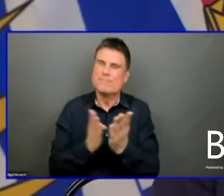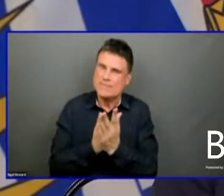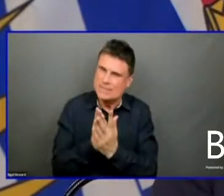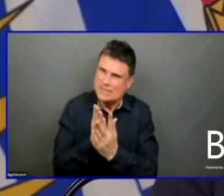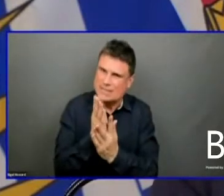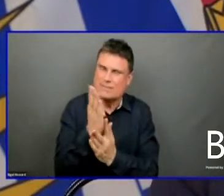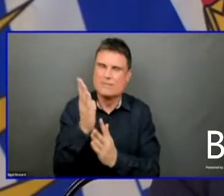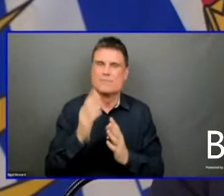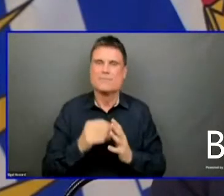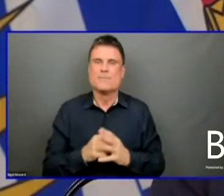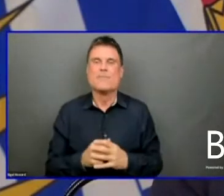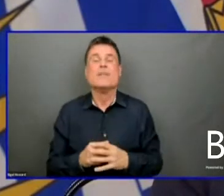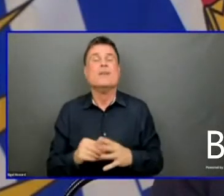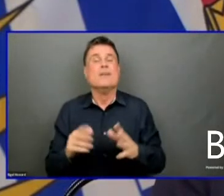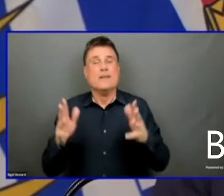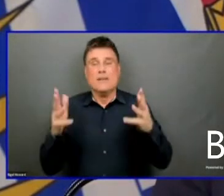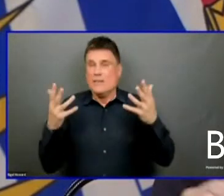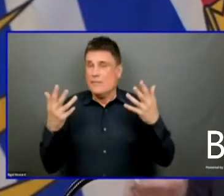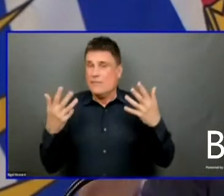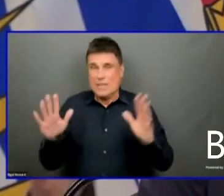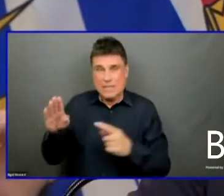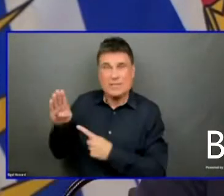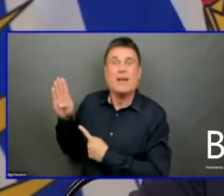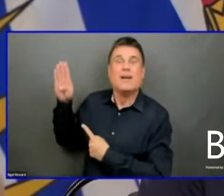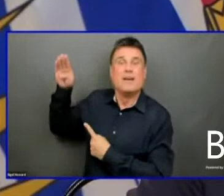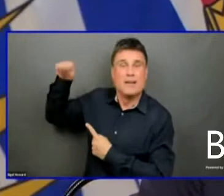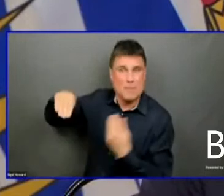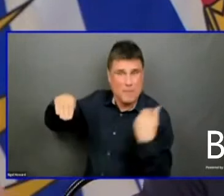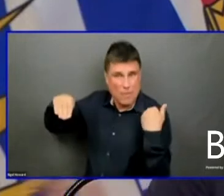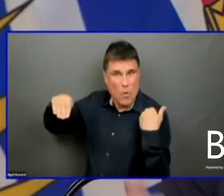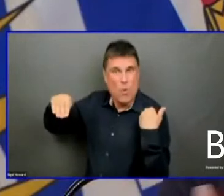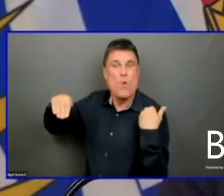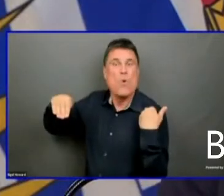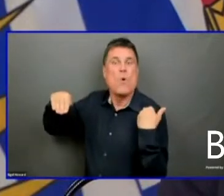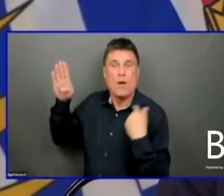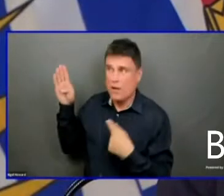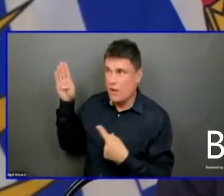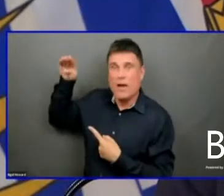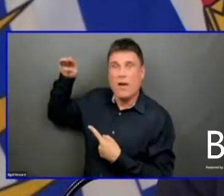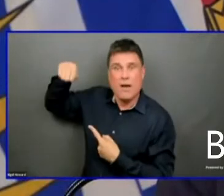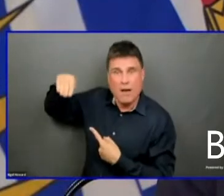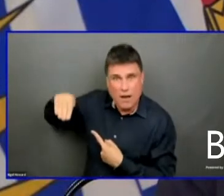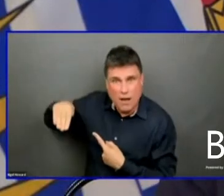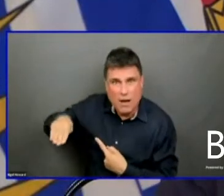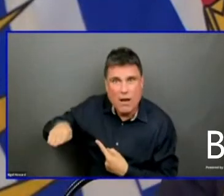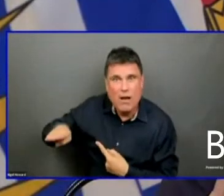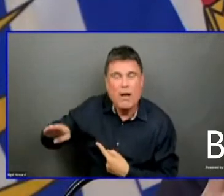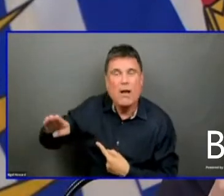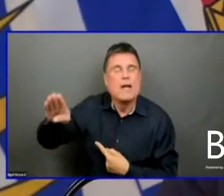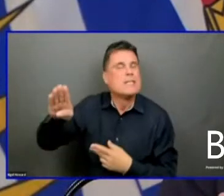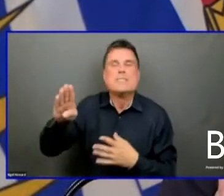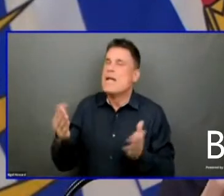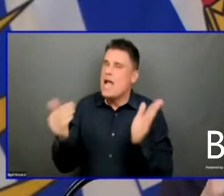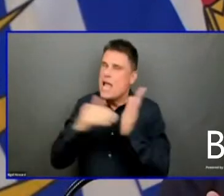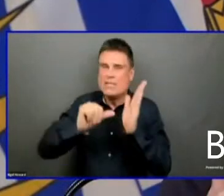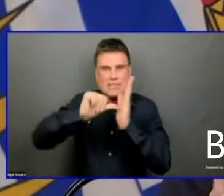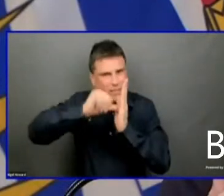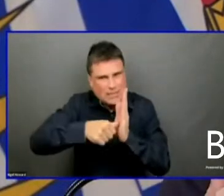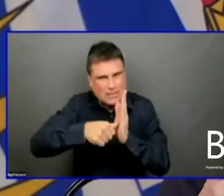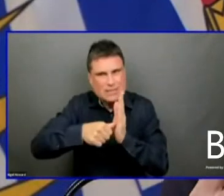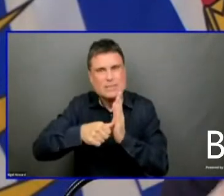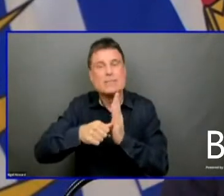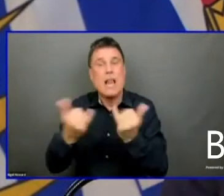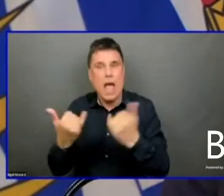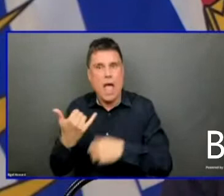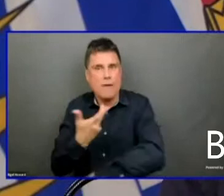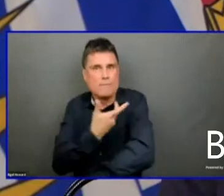like vaccines on our side, so that the end is coming, but we're not there yet, and we're going to see the impact